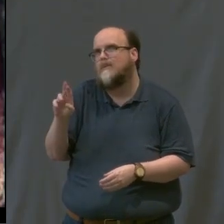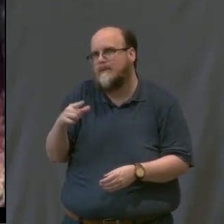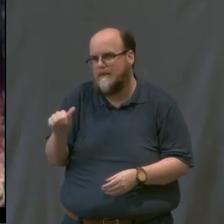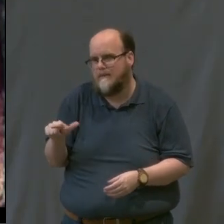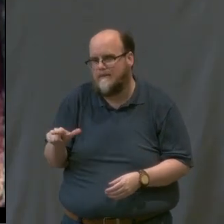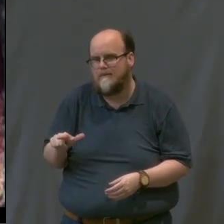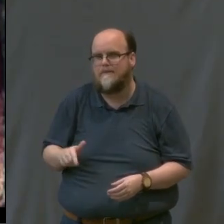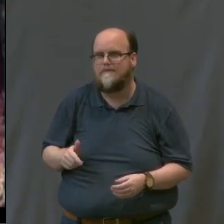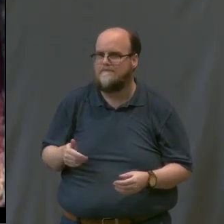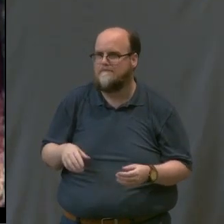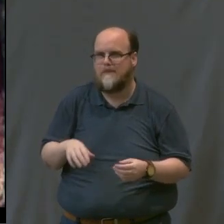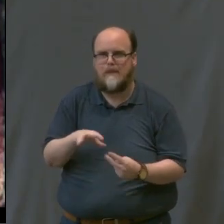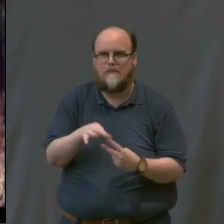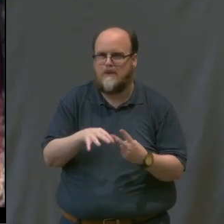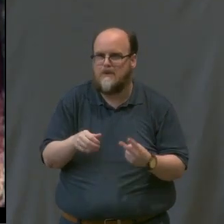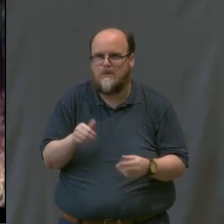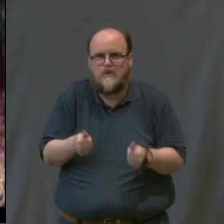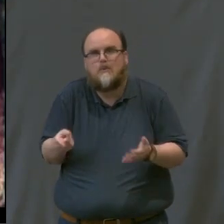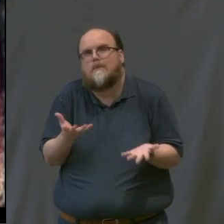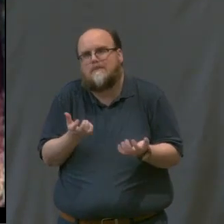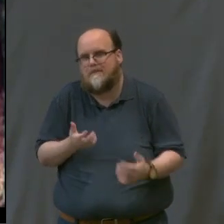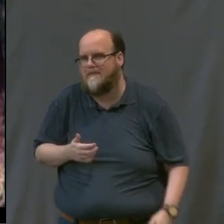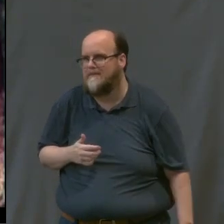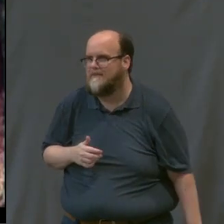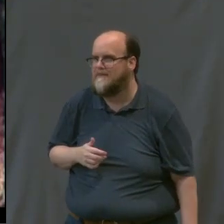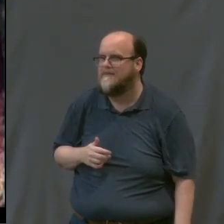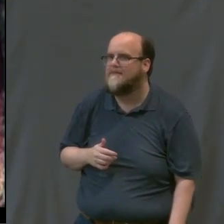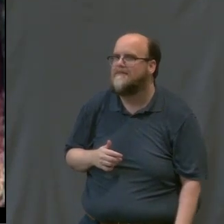Take your pick. Pick your poison.